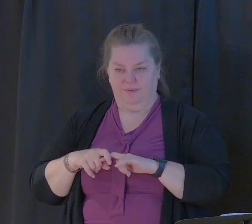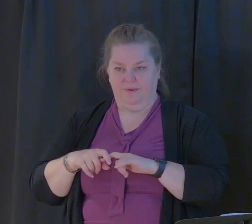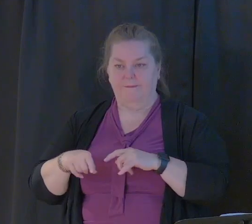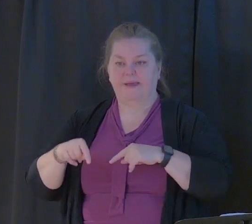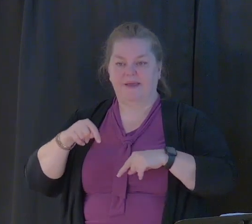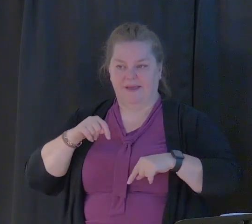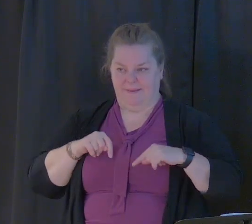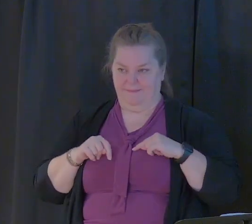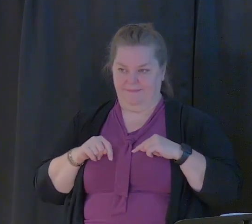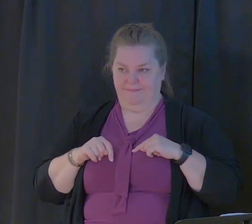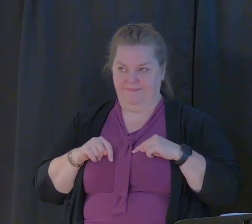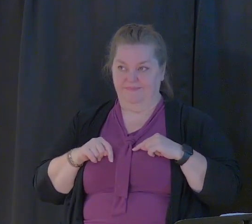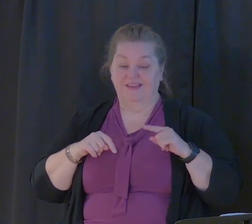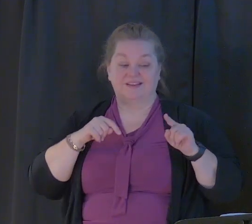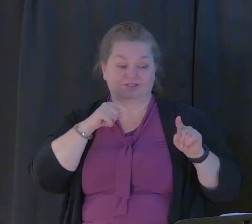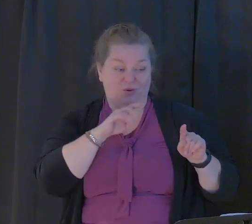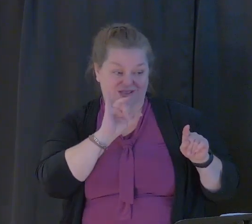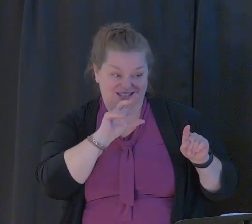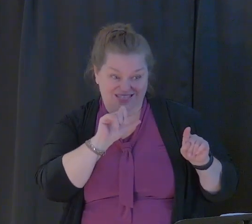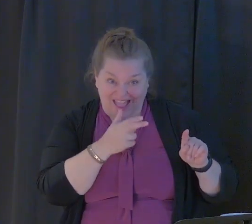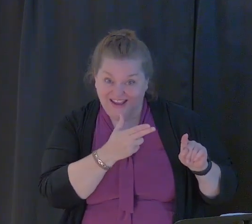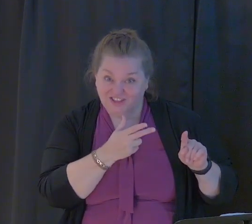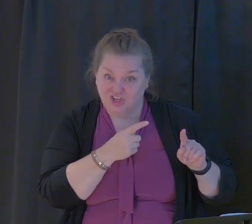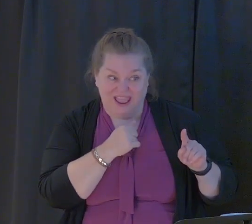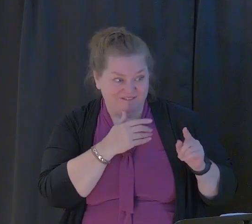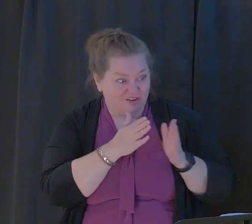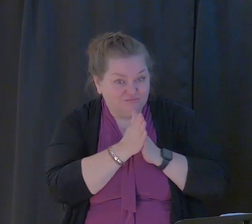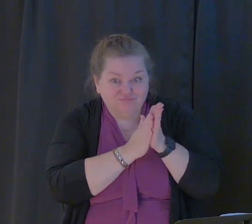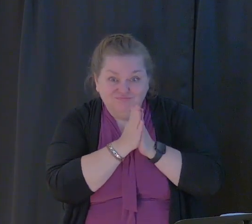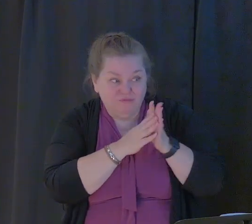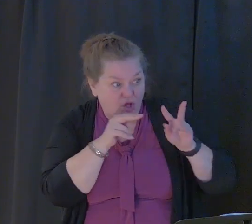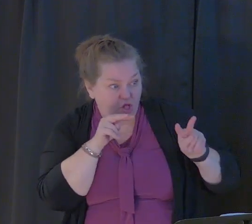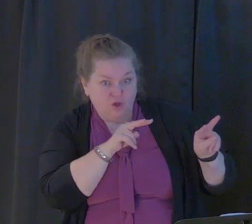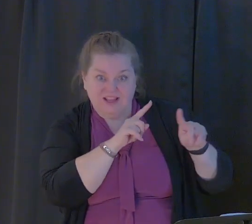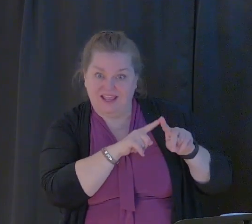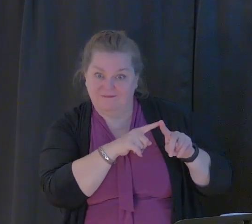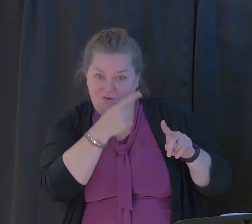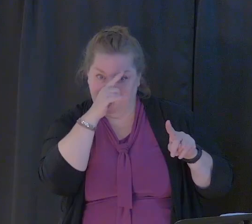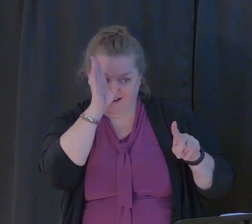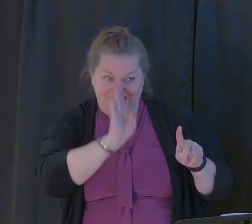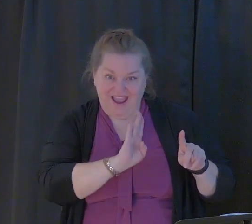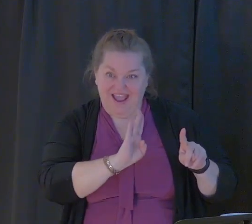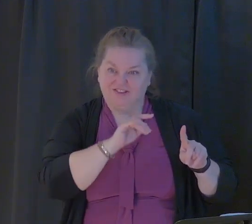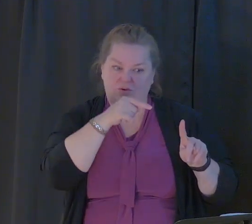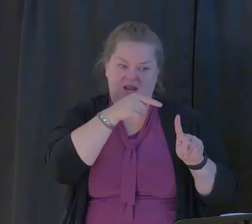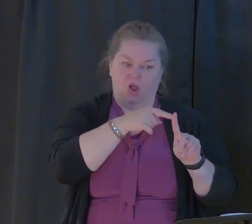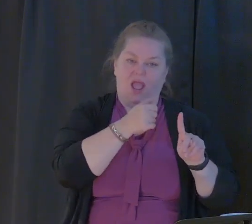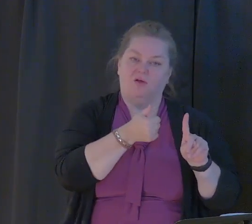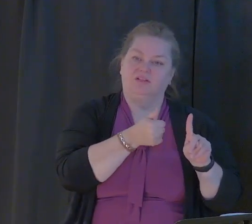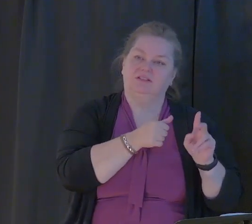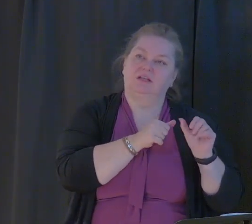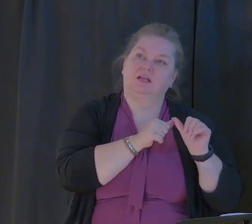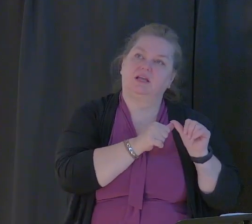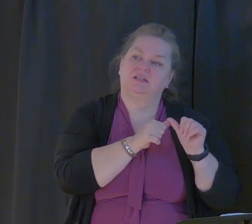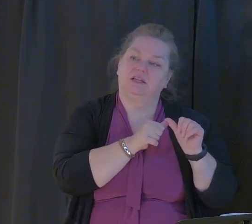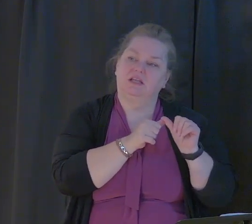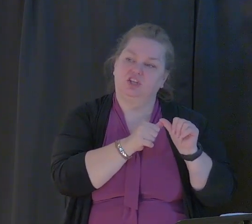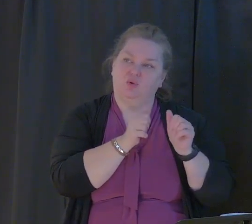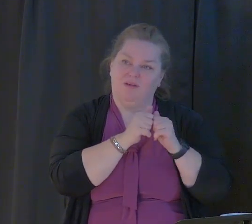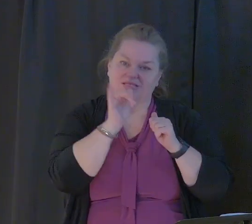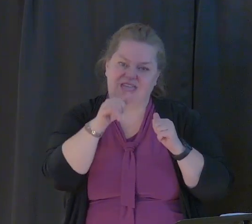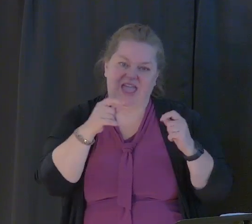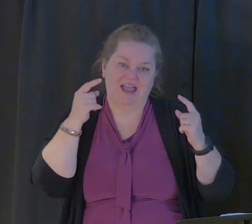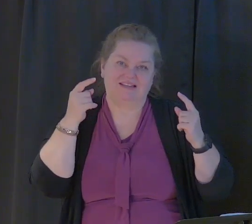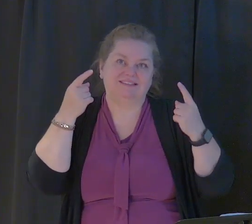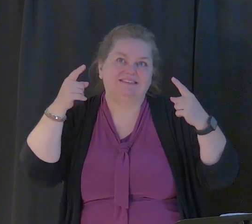for God in the community, hasn't he? But now, how do I maintain that success? How do I